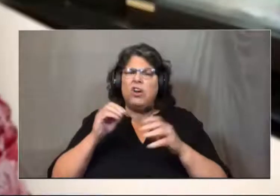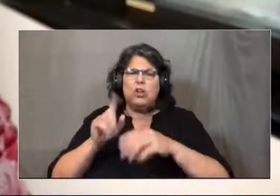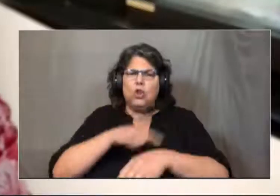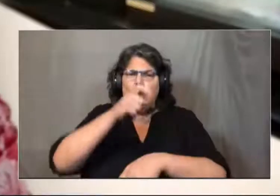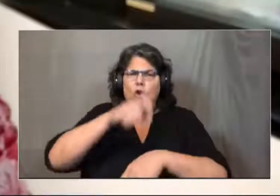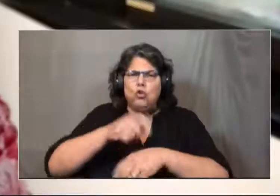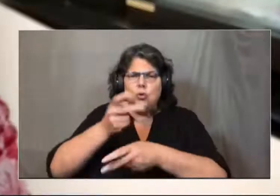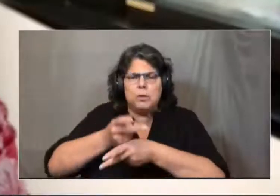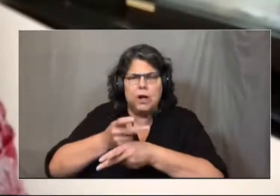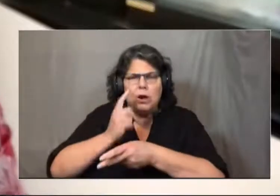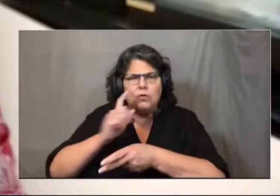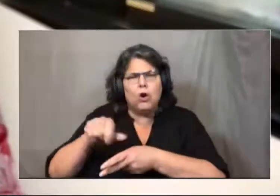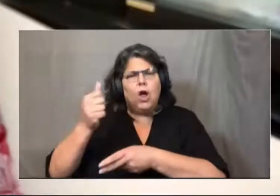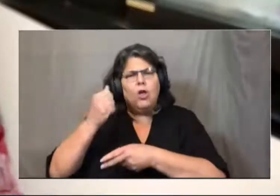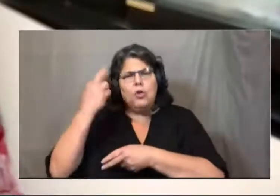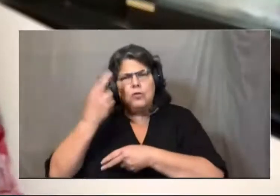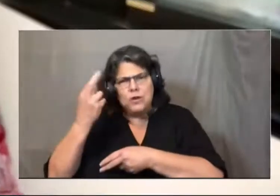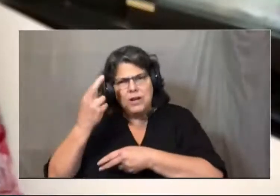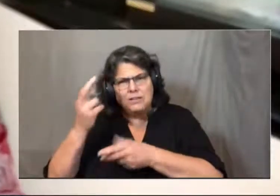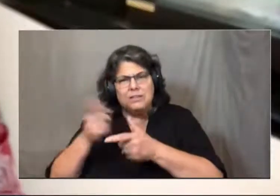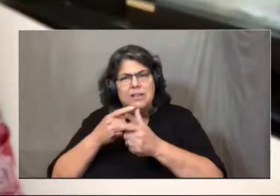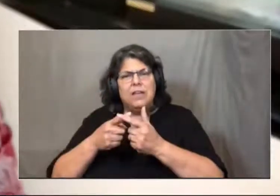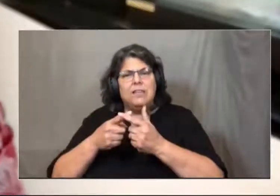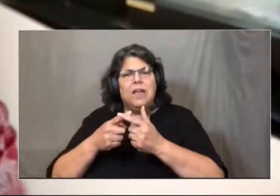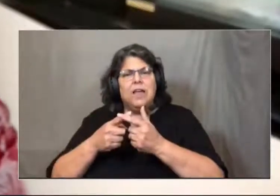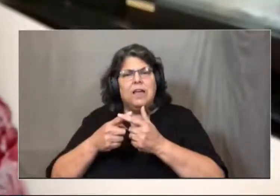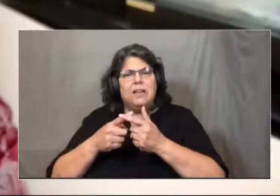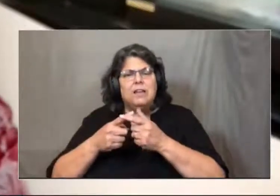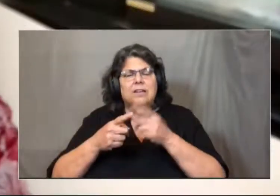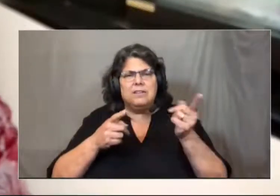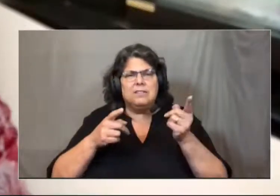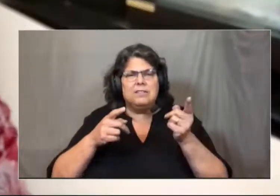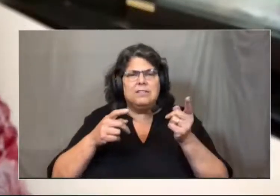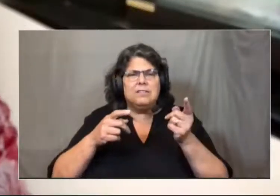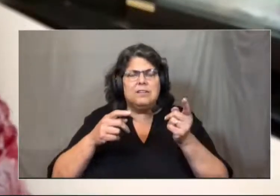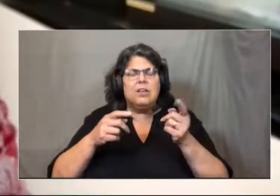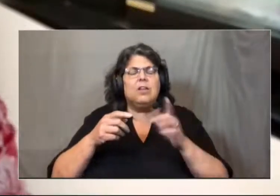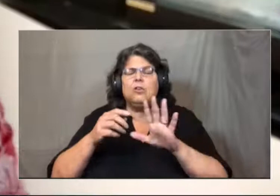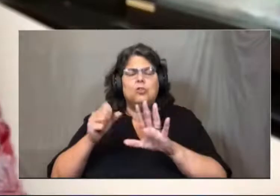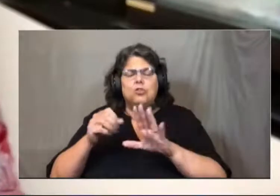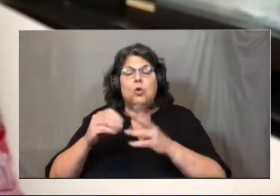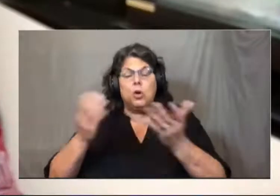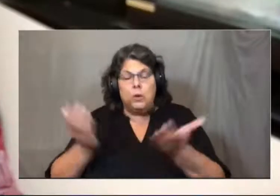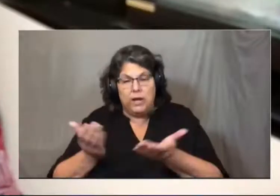reasons, and then they got sick in those counties and they passed away.